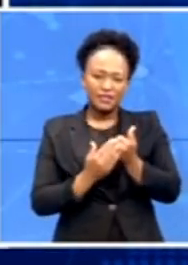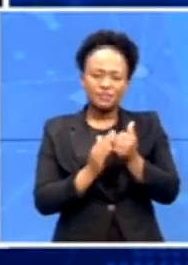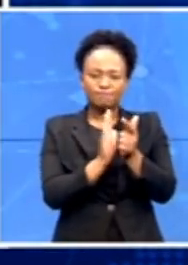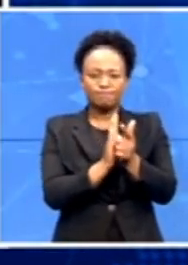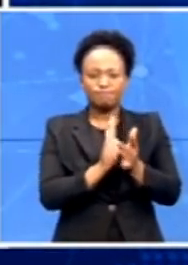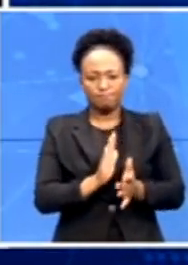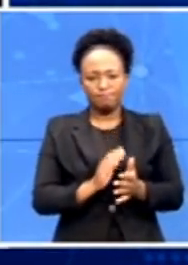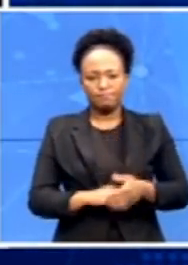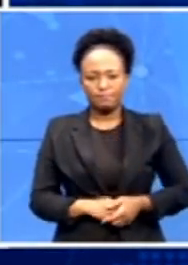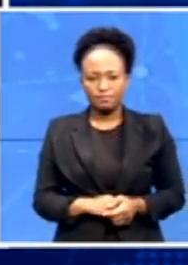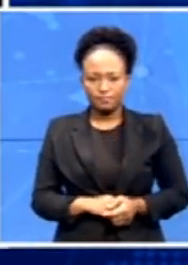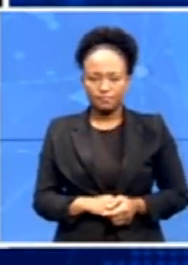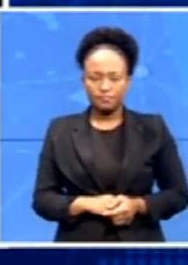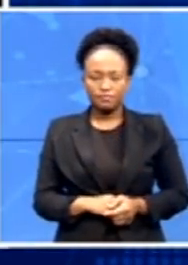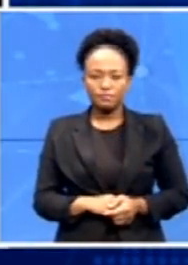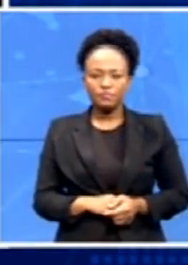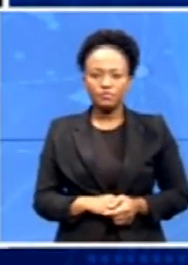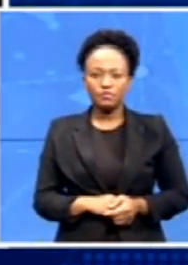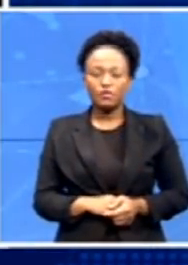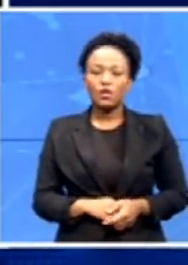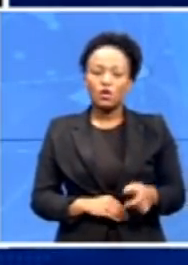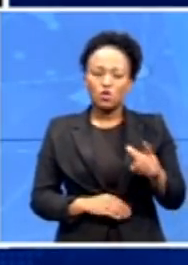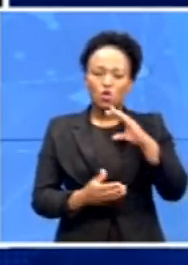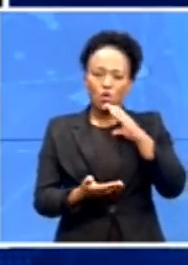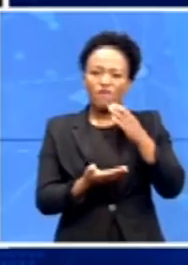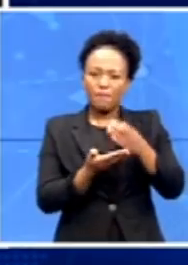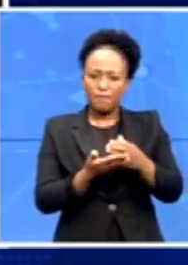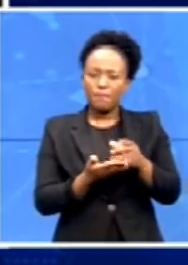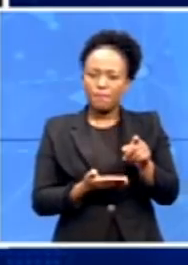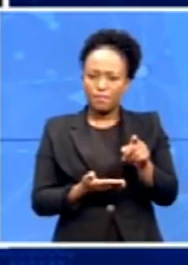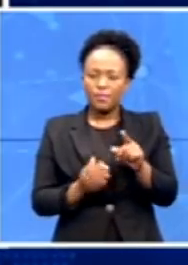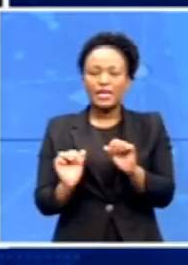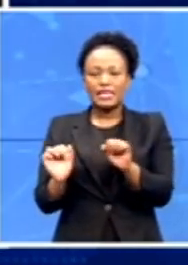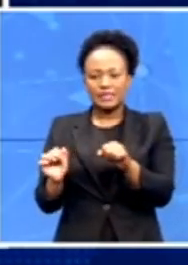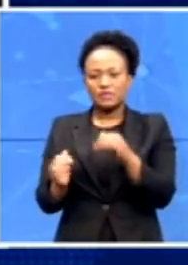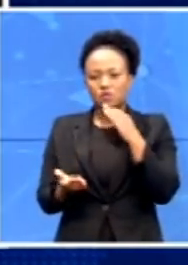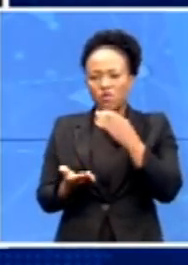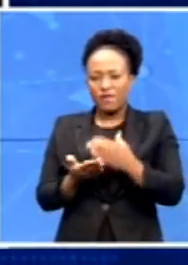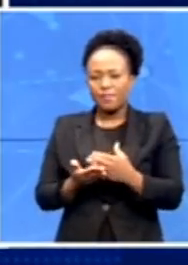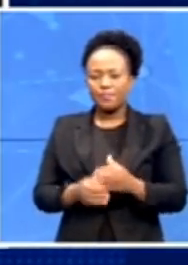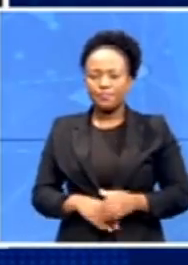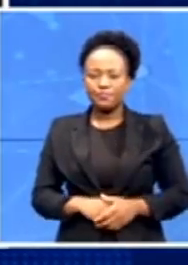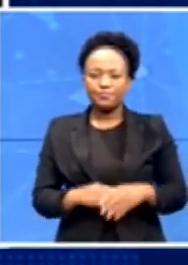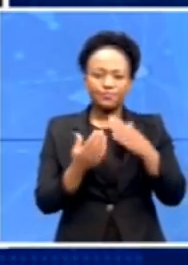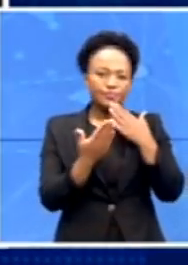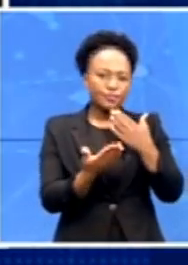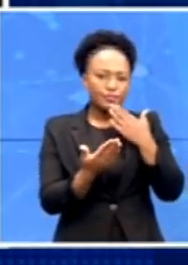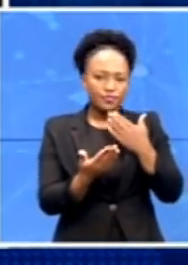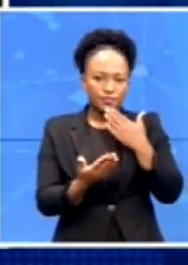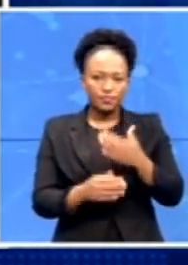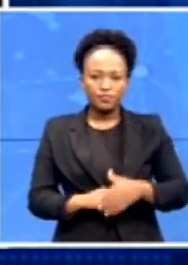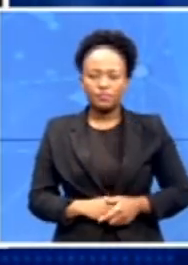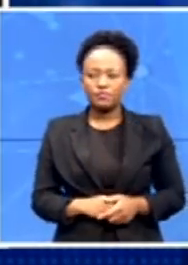And do you confirm that? Yes, Counsel. Thank you. Then we have subparagraph